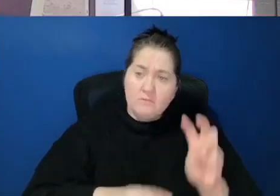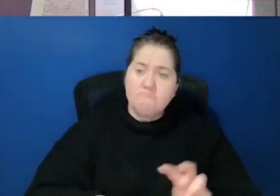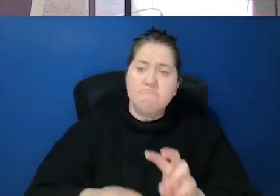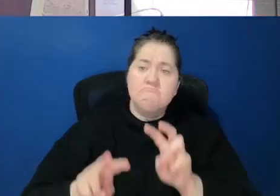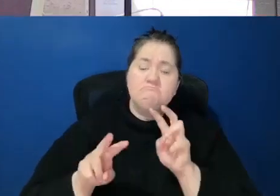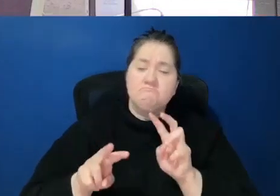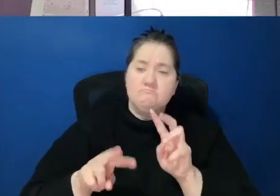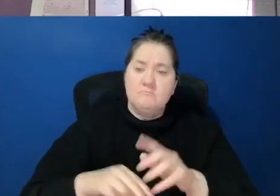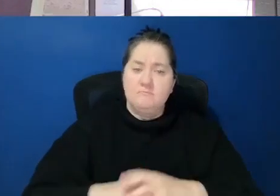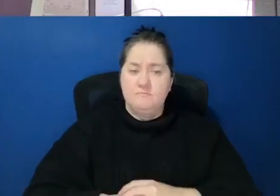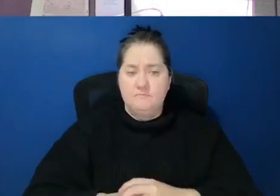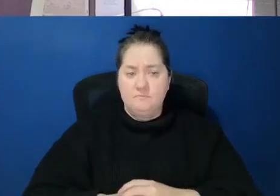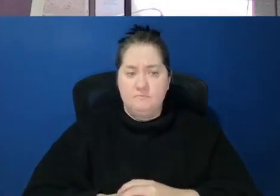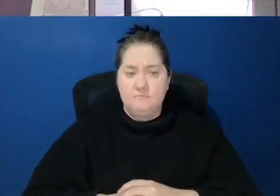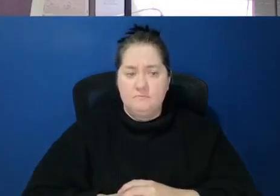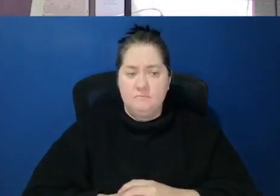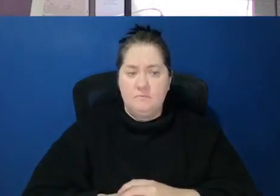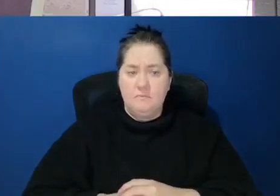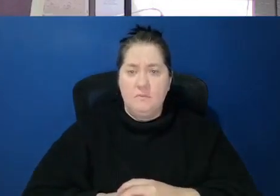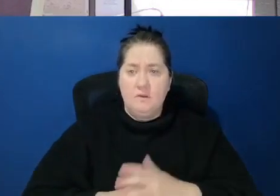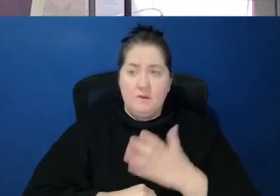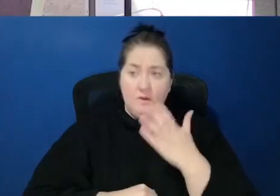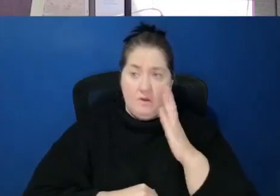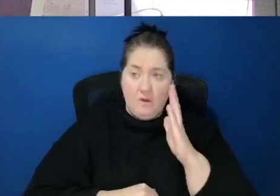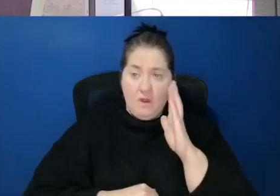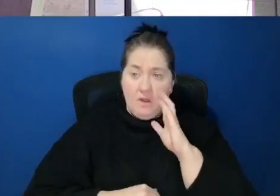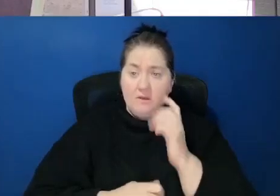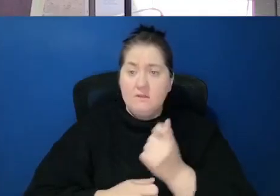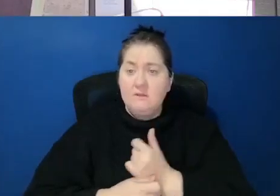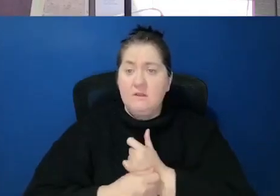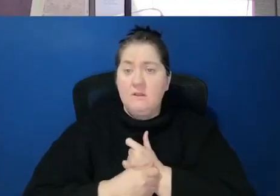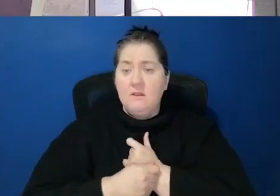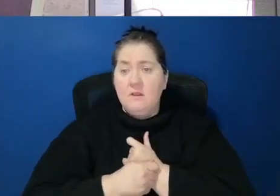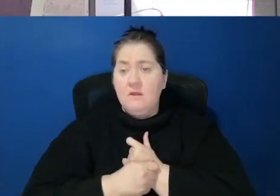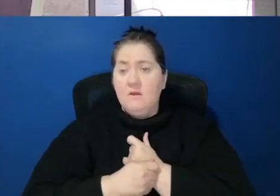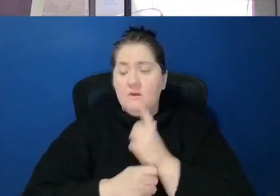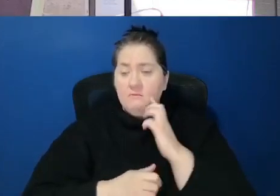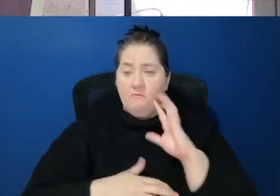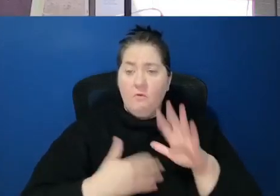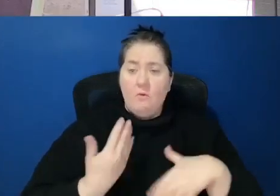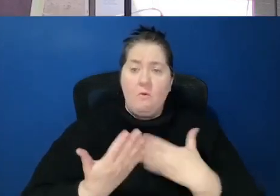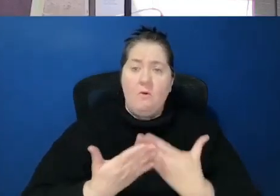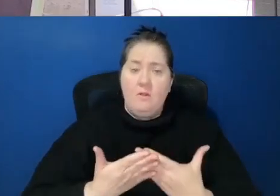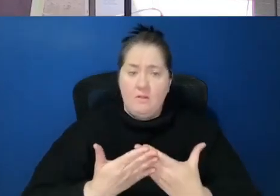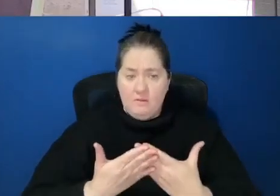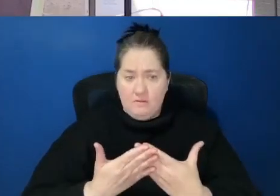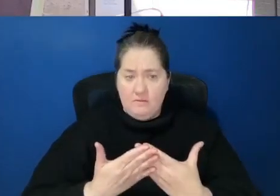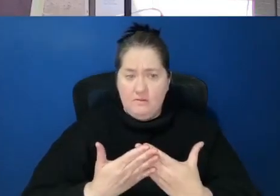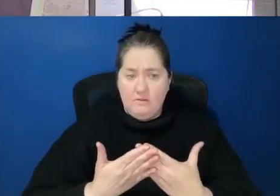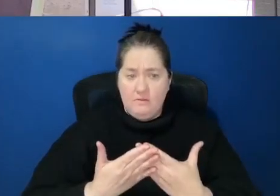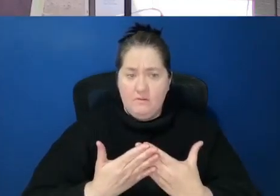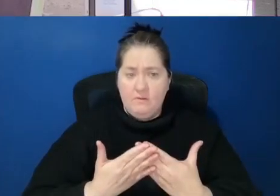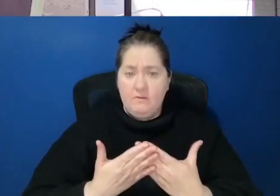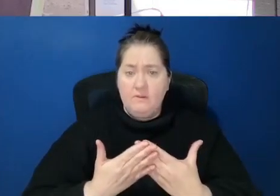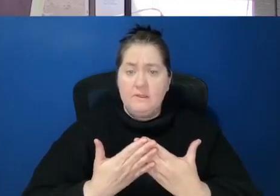reverence, for God has love for all. Sing